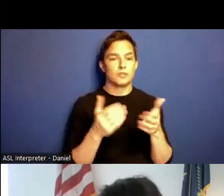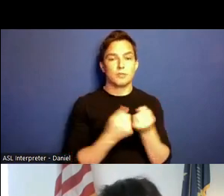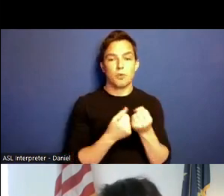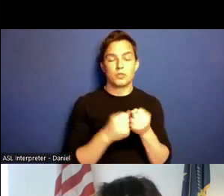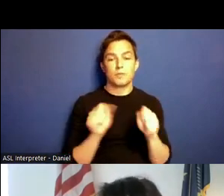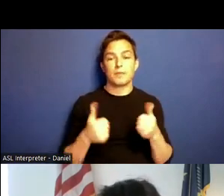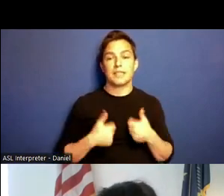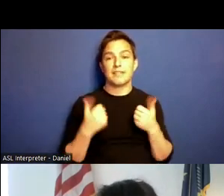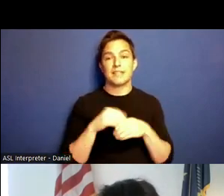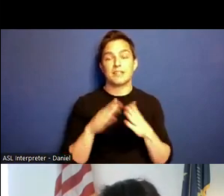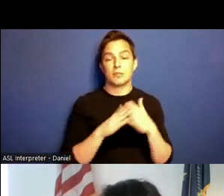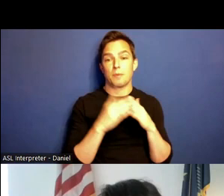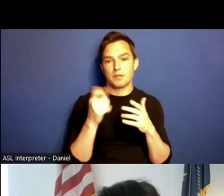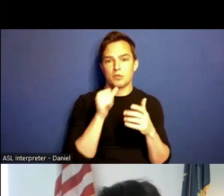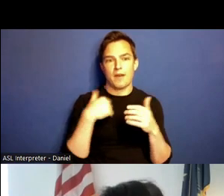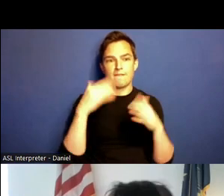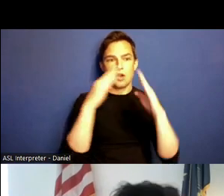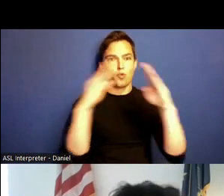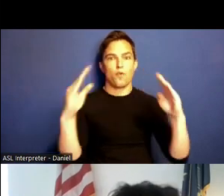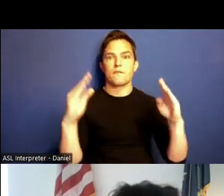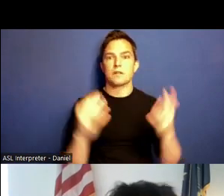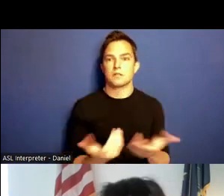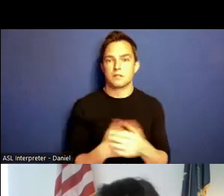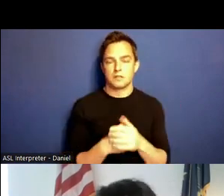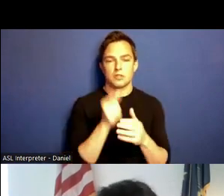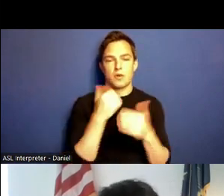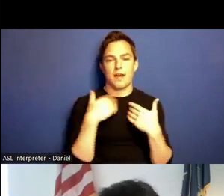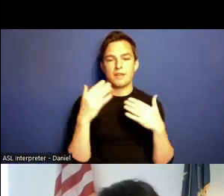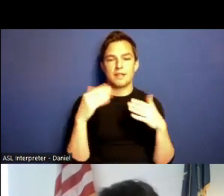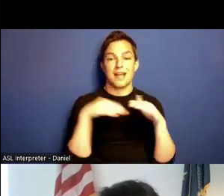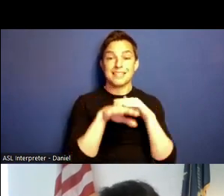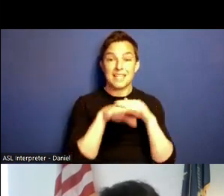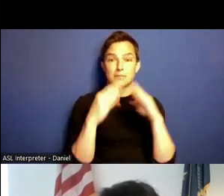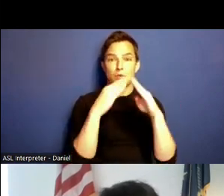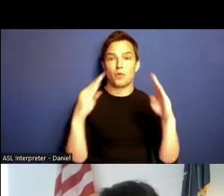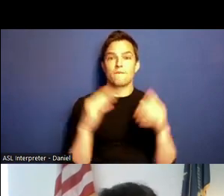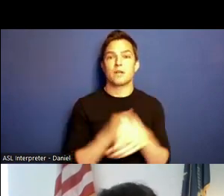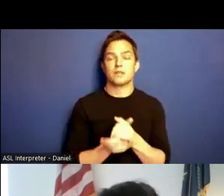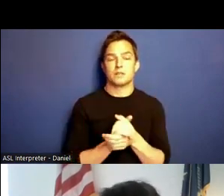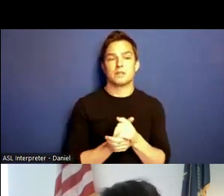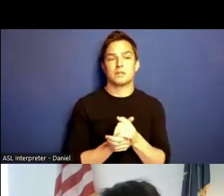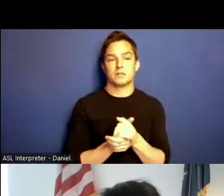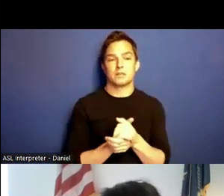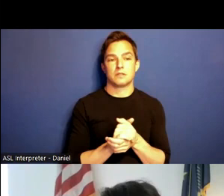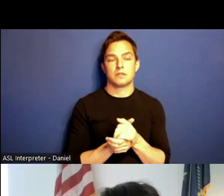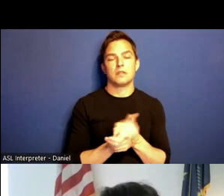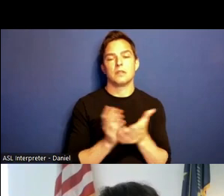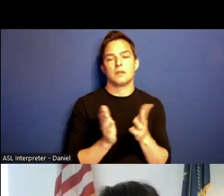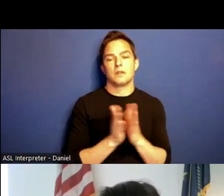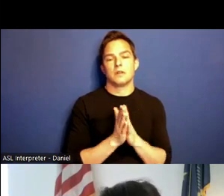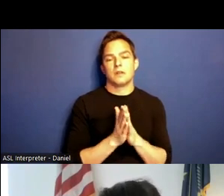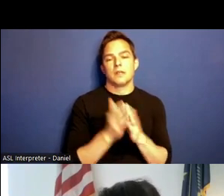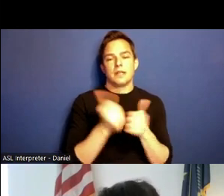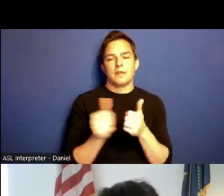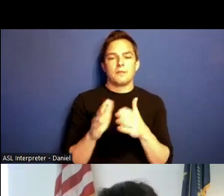the community because you don't even have a roof over your head, an accessible roof over your head. So in every state and community, there's a number